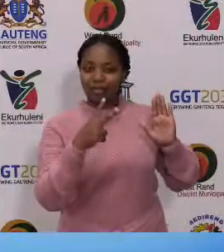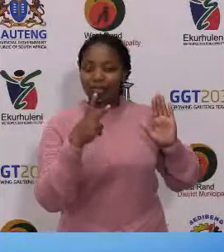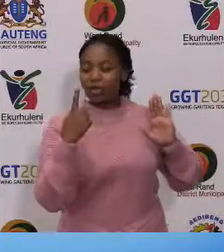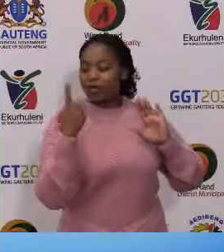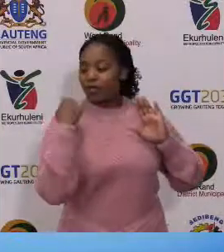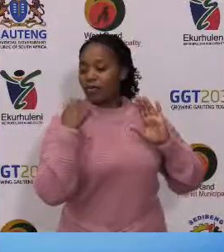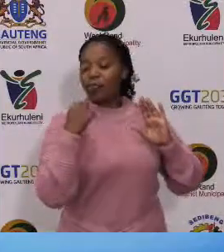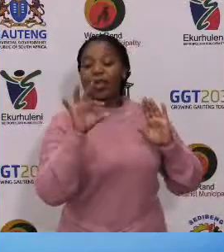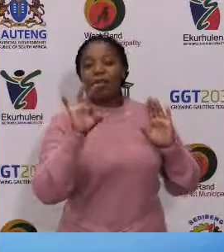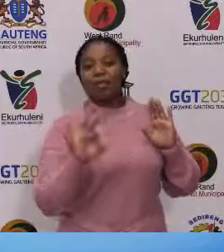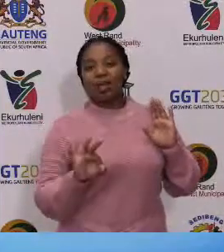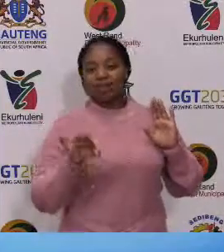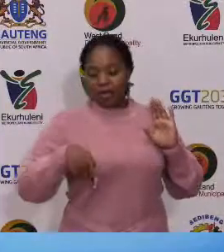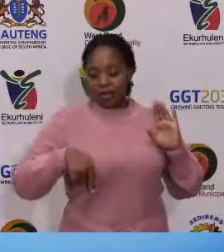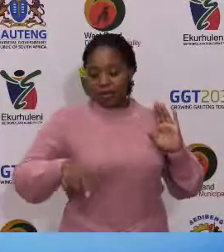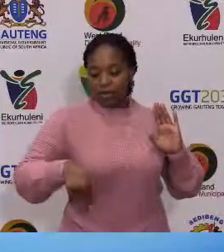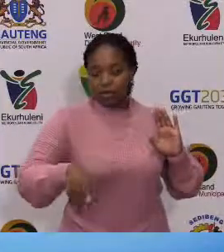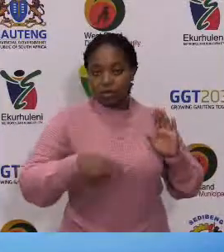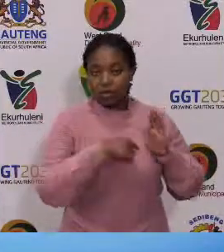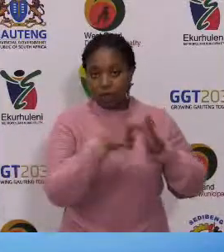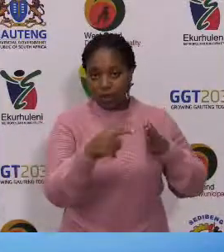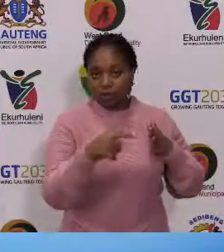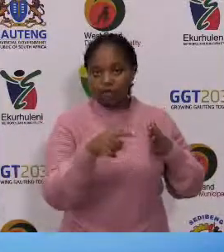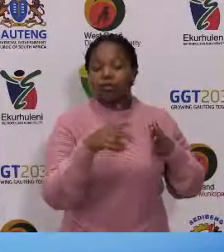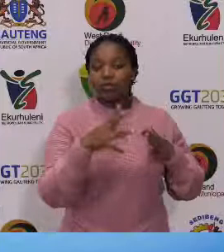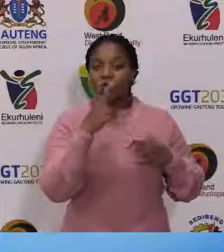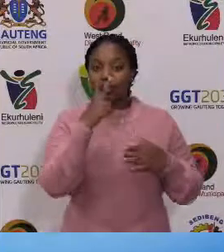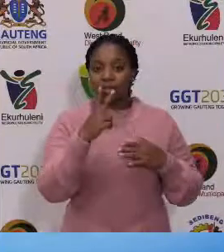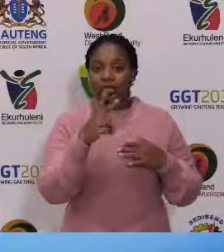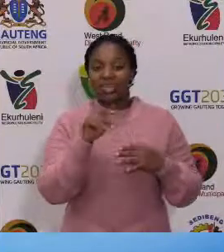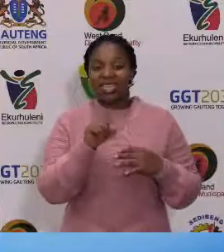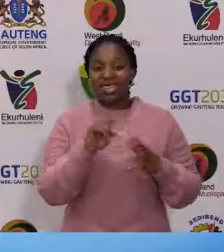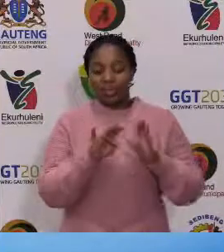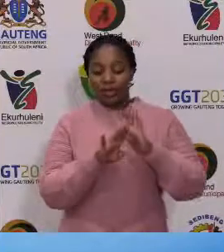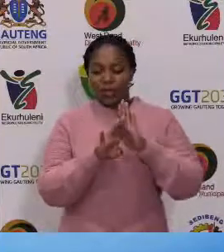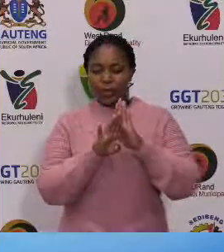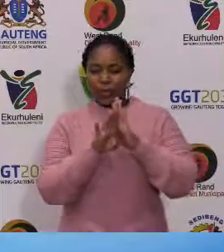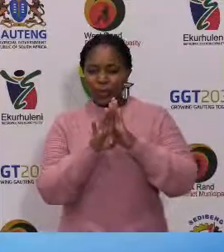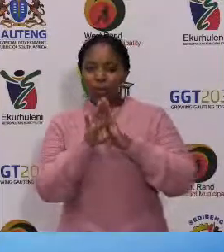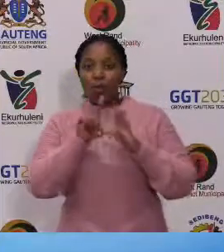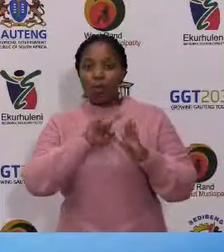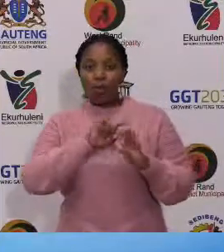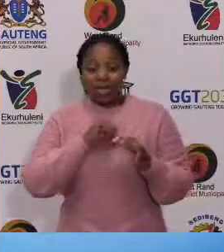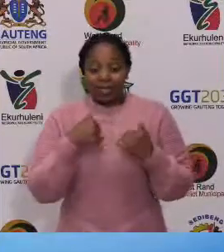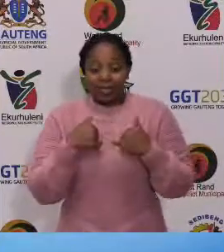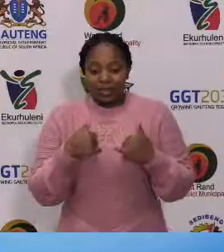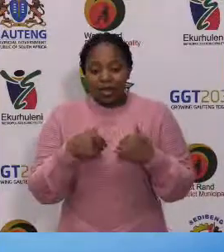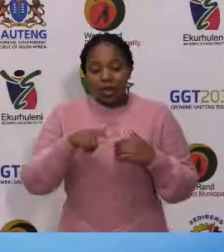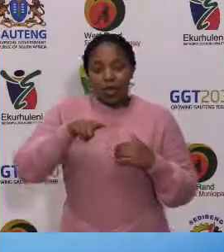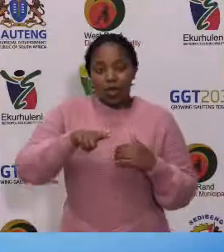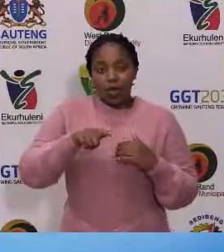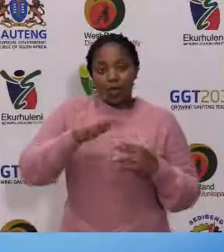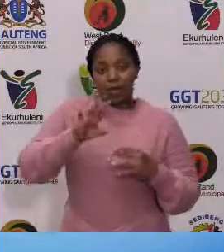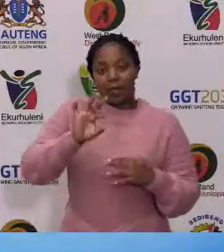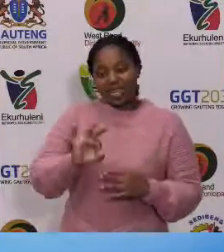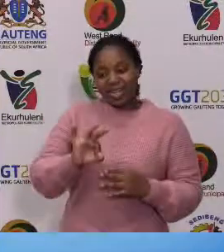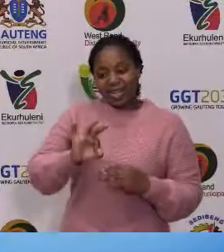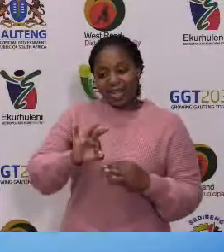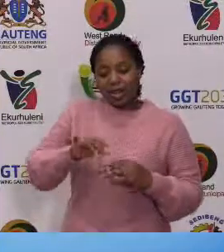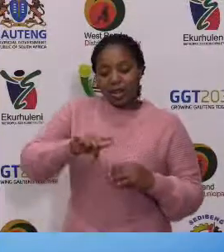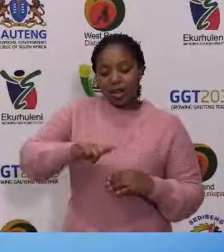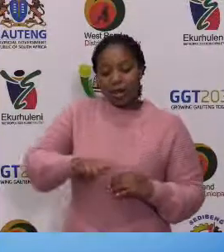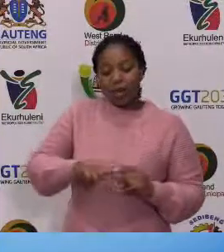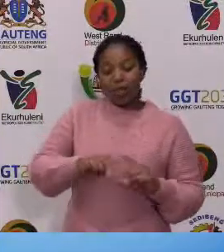this week. So you can see the pattern is the same, that it starts off from a lower level on Monday, it goes up Tuesday, Wednesday, but it's at a